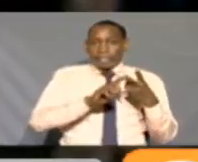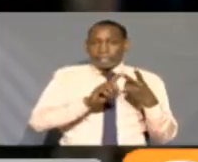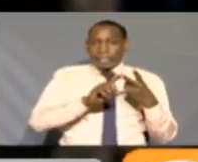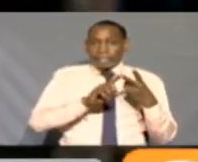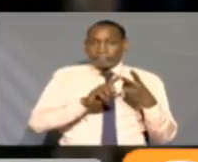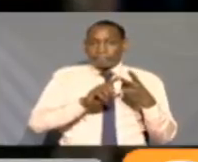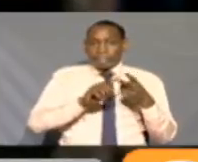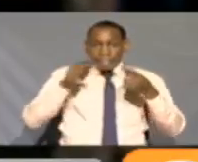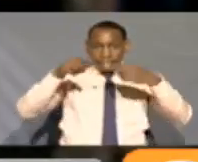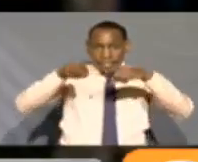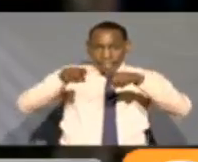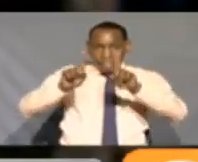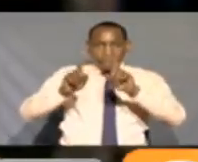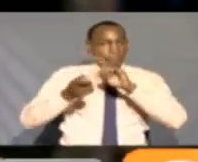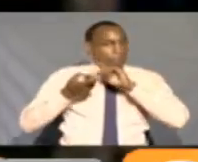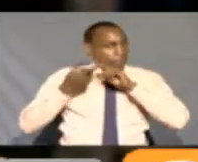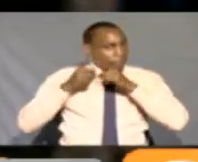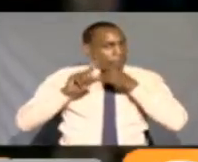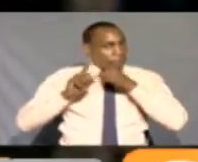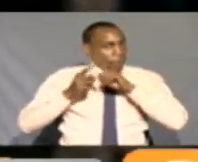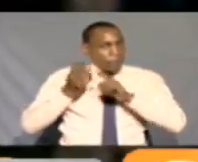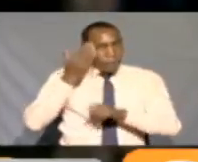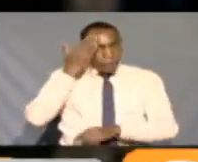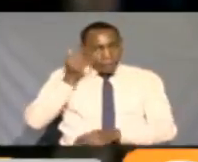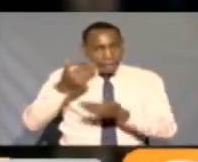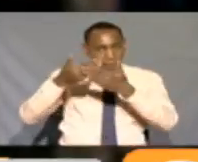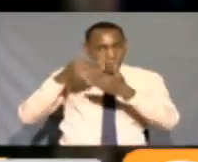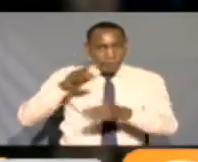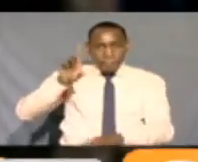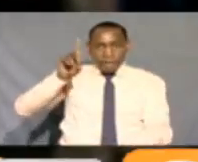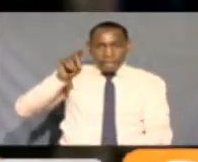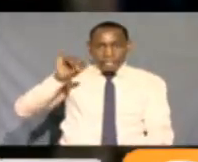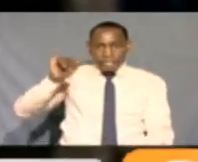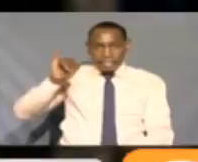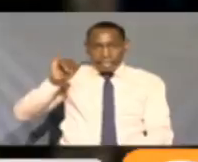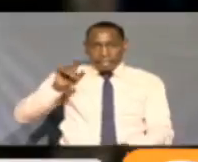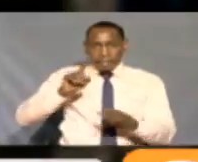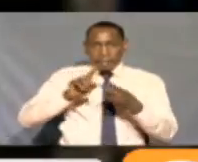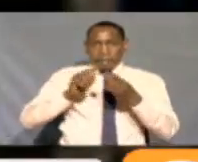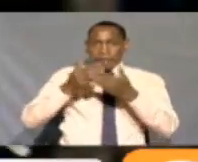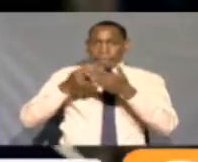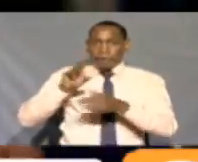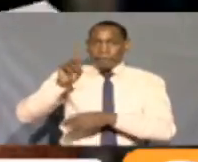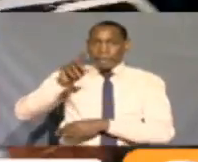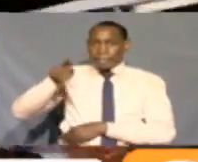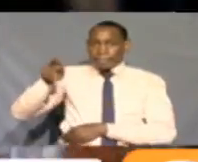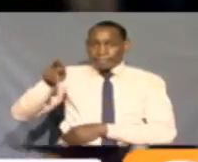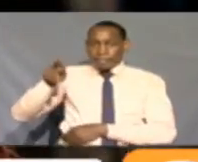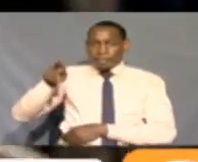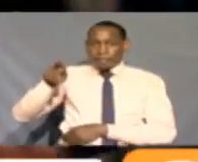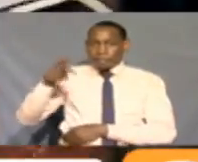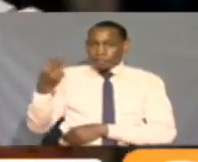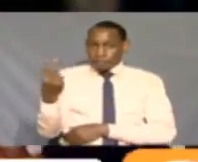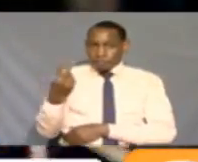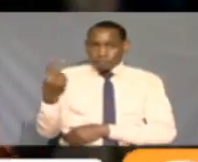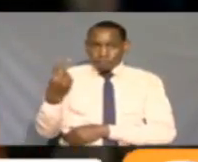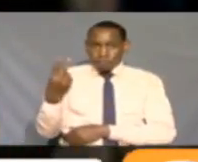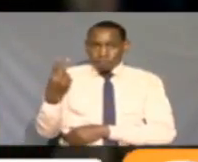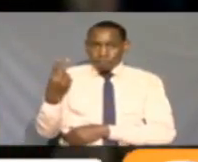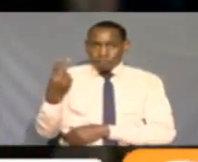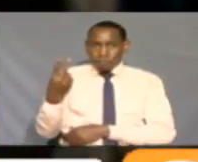is, ask yourselves, why did the former DCI, former DPP, not,